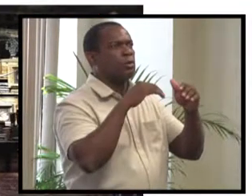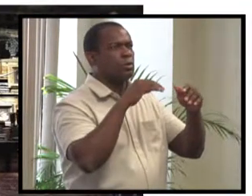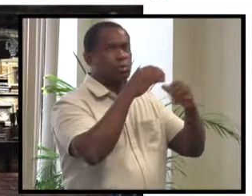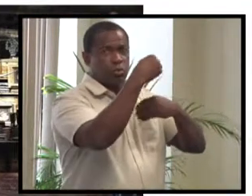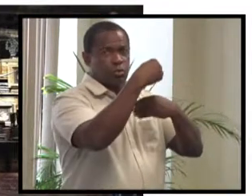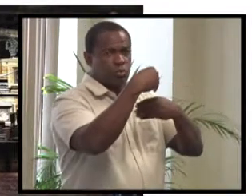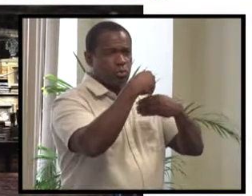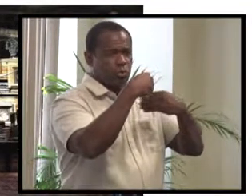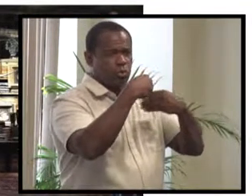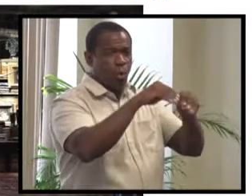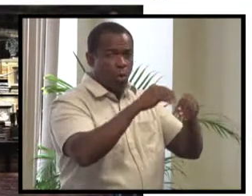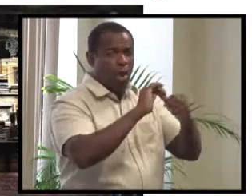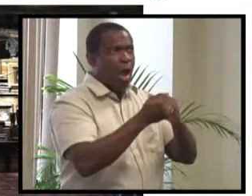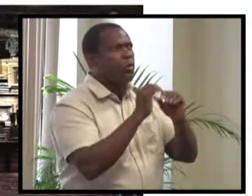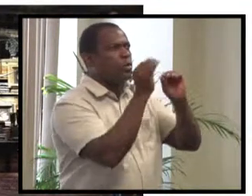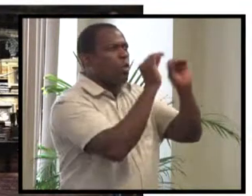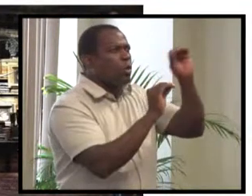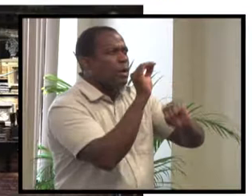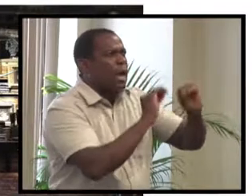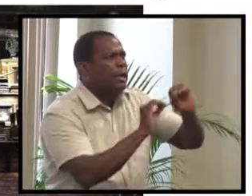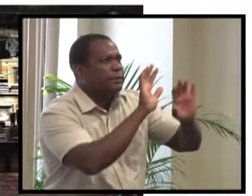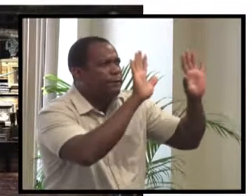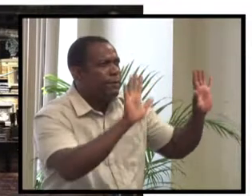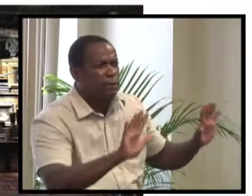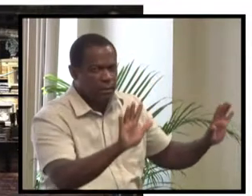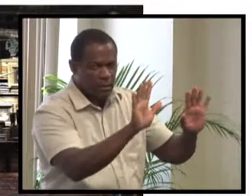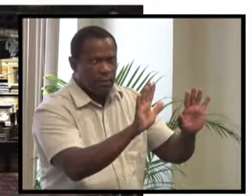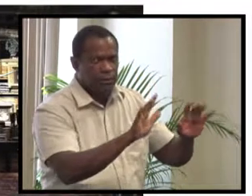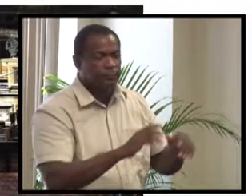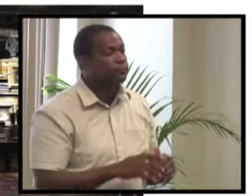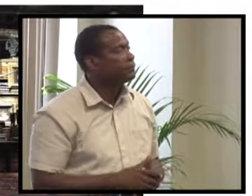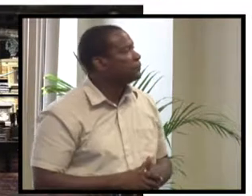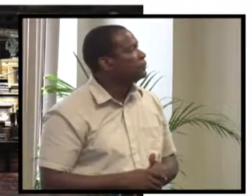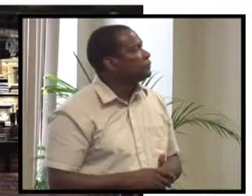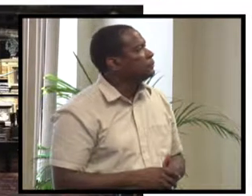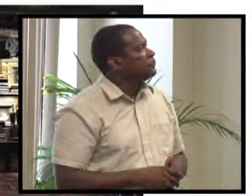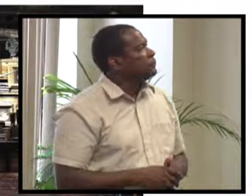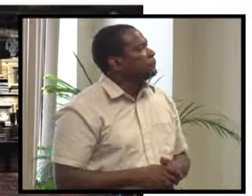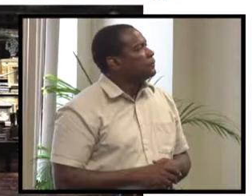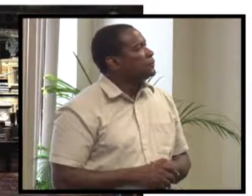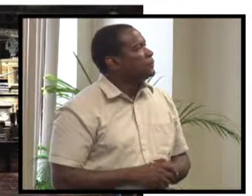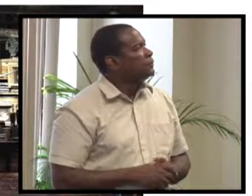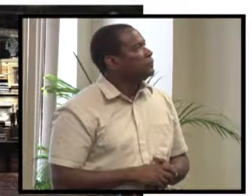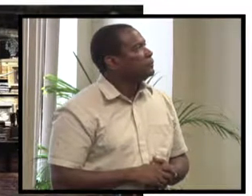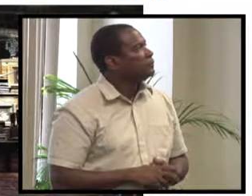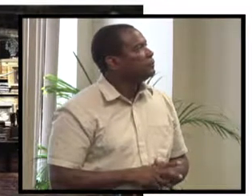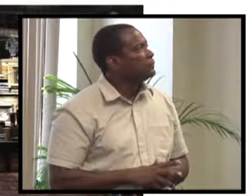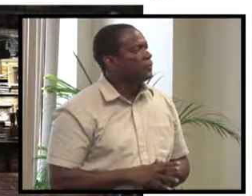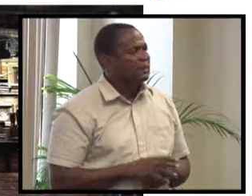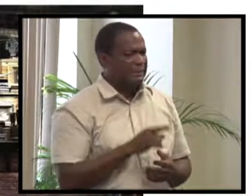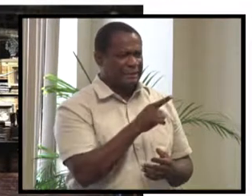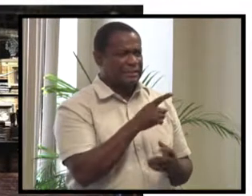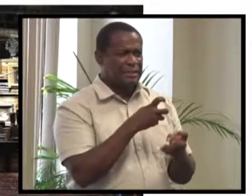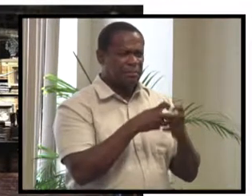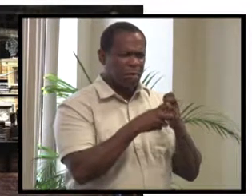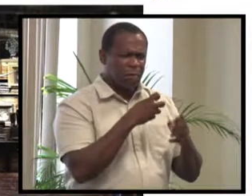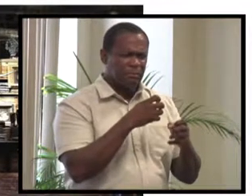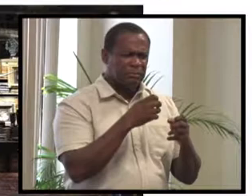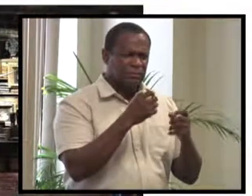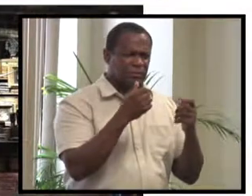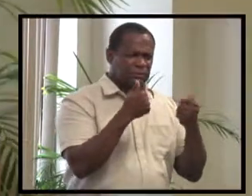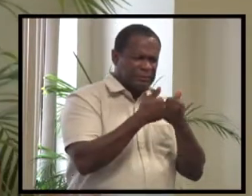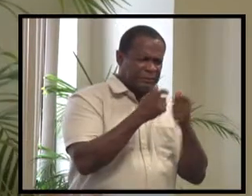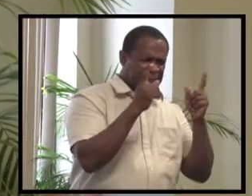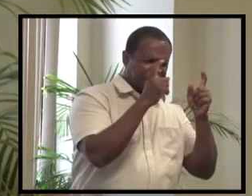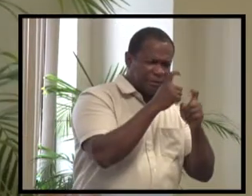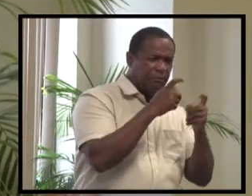So the thing about fashion merchandising that's kind of problematic, or what makes it complex, is that